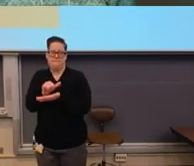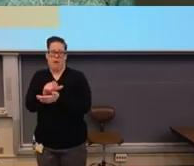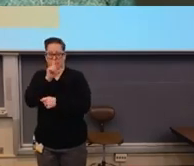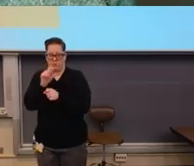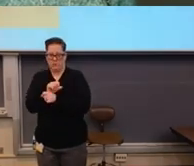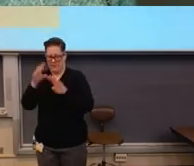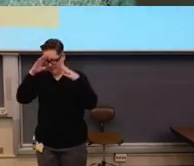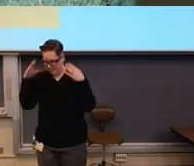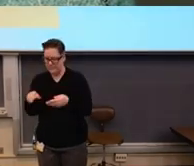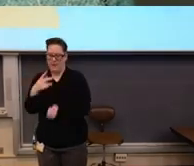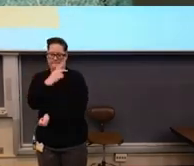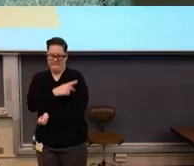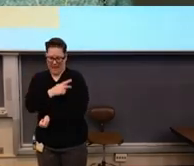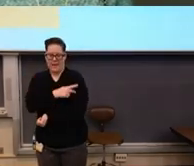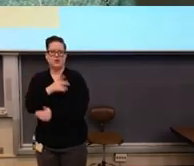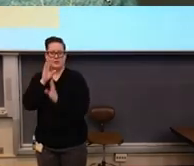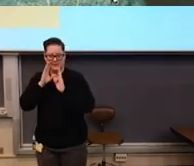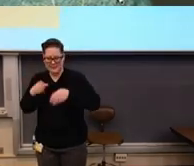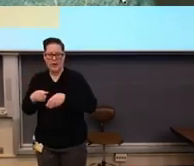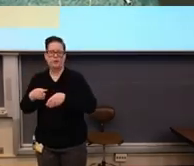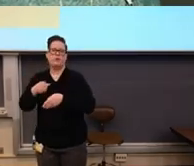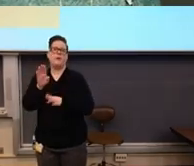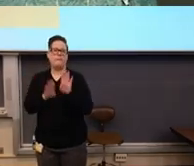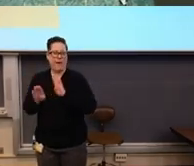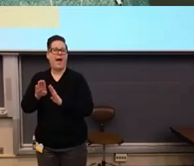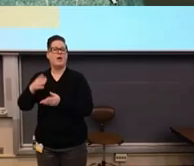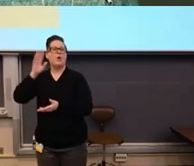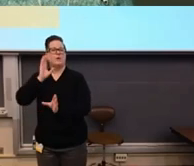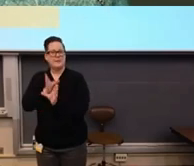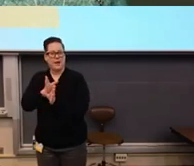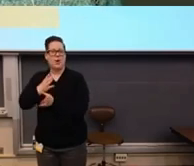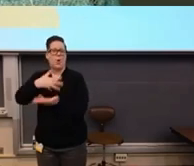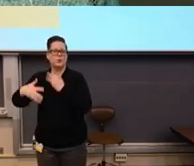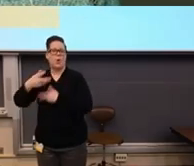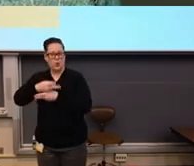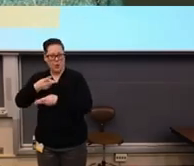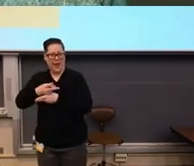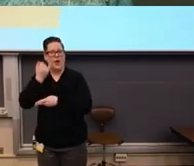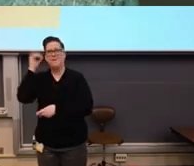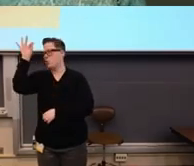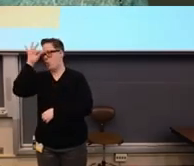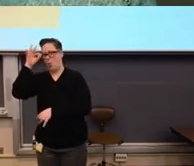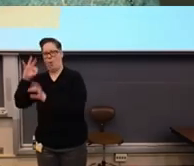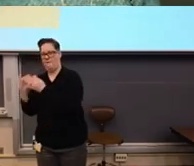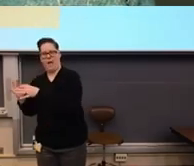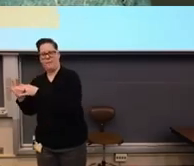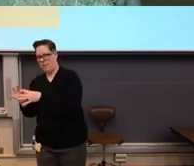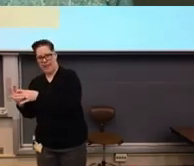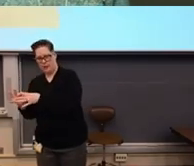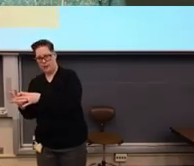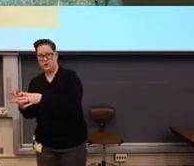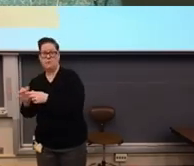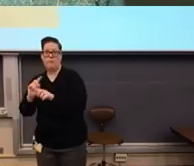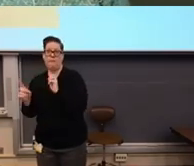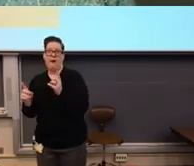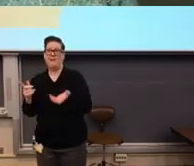patient-centered, biopsychosocially oriented care without knowing about family relationships. But it's not